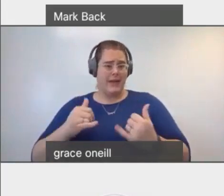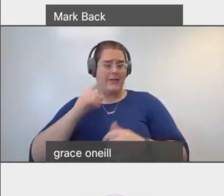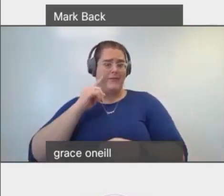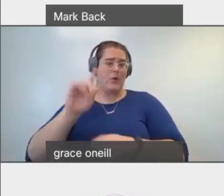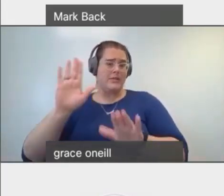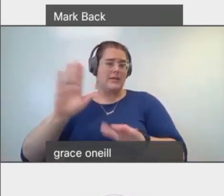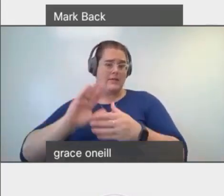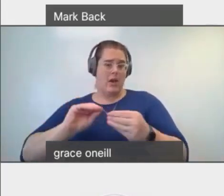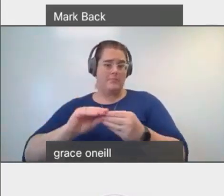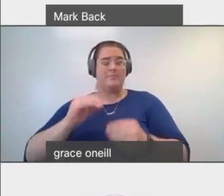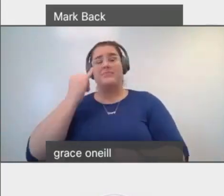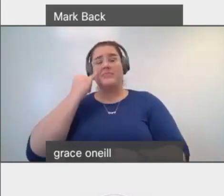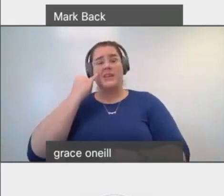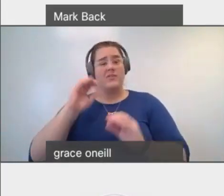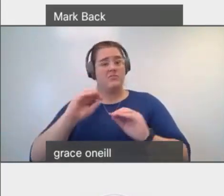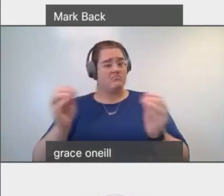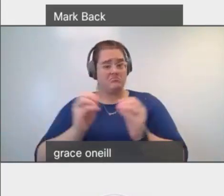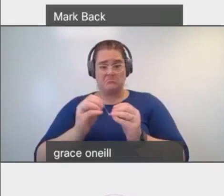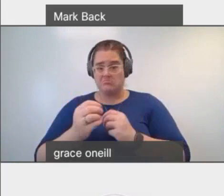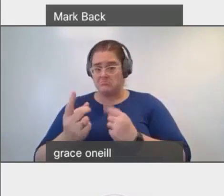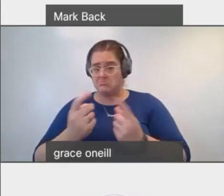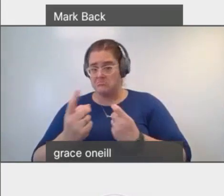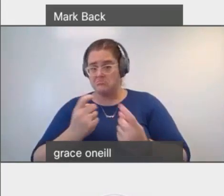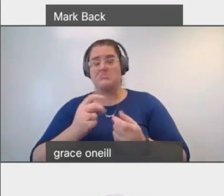If we have no further questions,